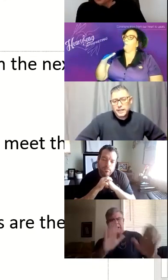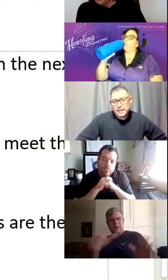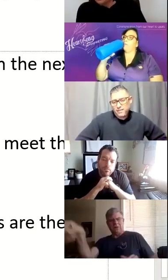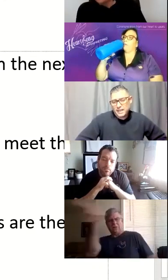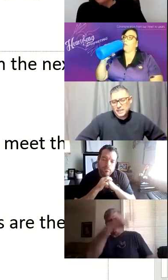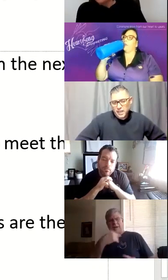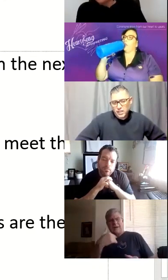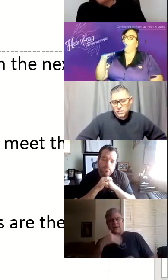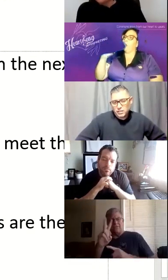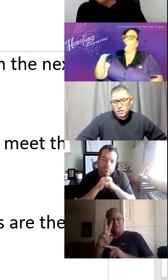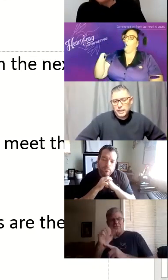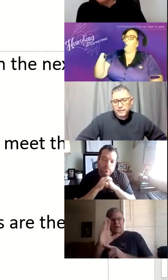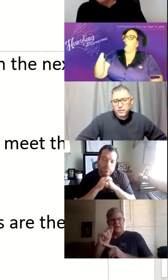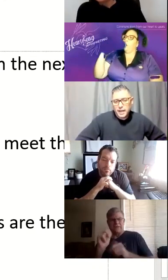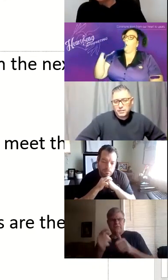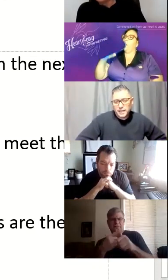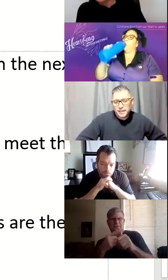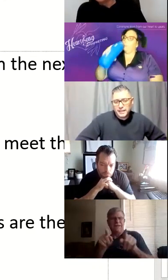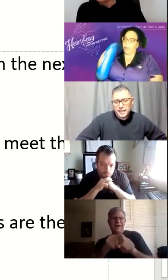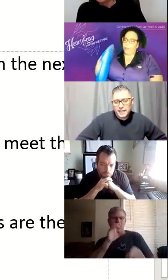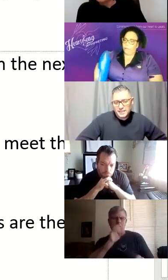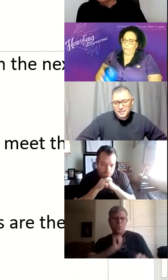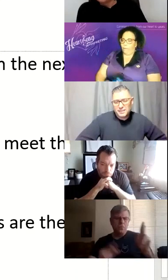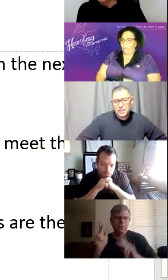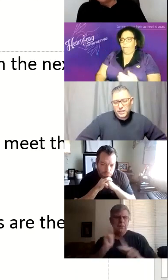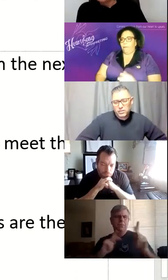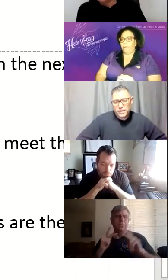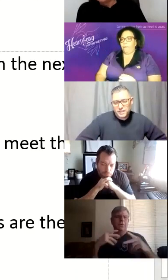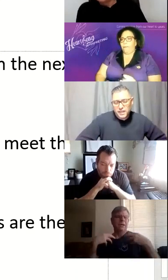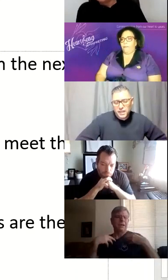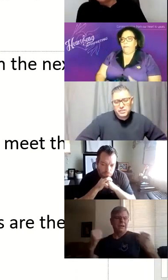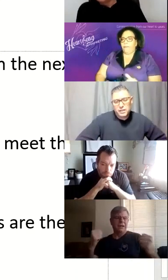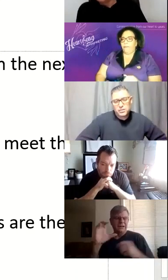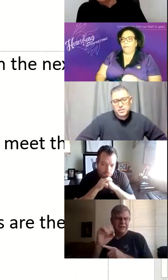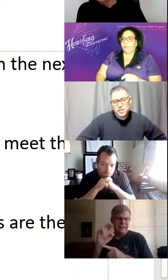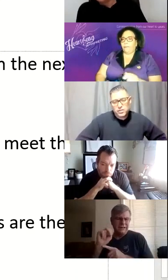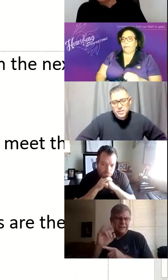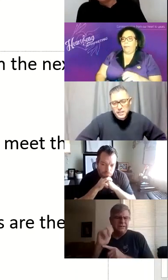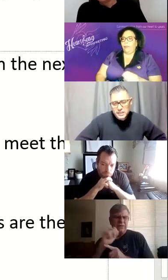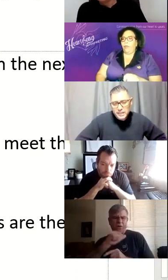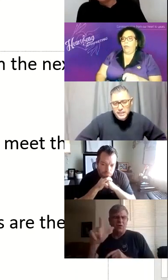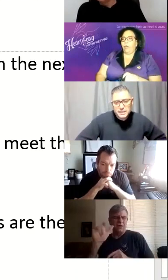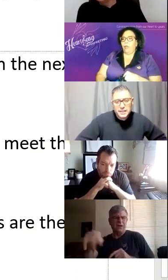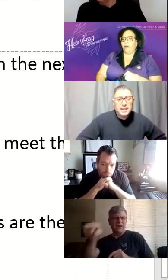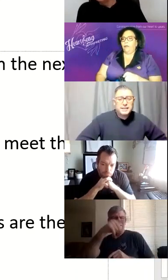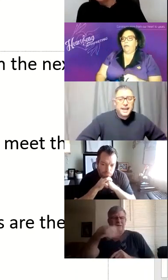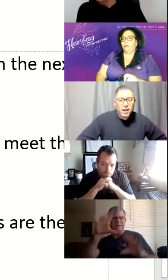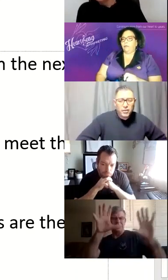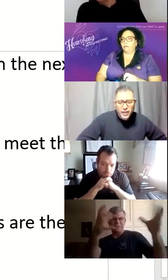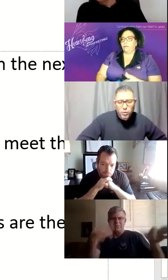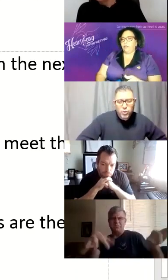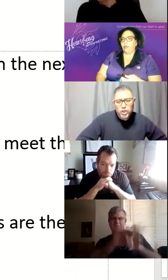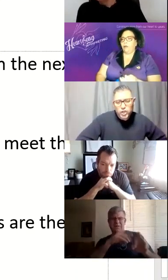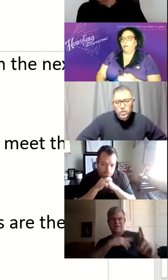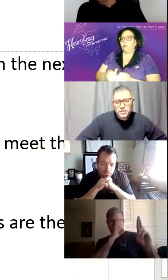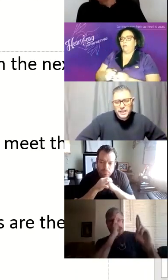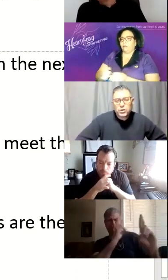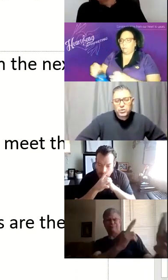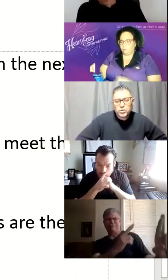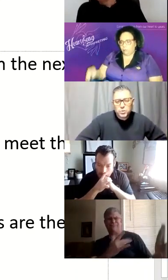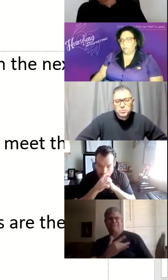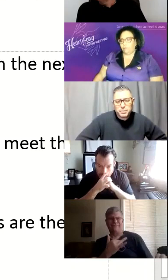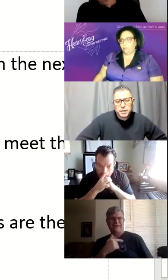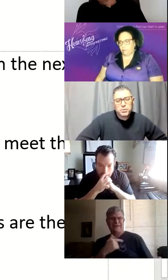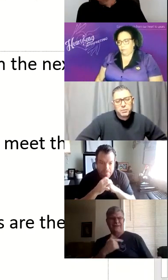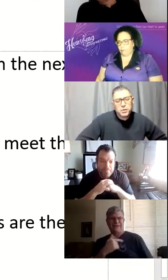later to get that vaccination, let everyone else get it that needs it, get those vaccinations out to the senior citizens, the healthcare workers,